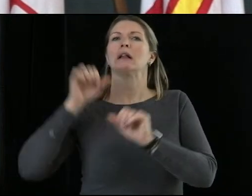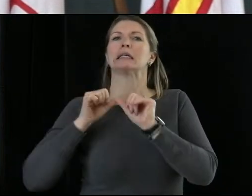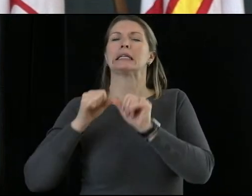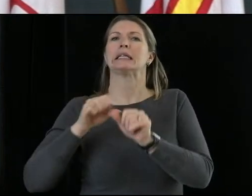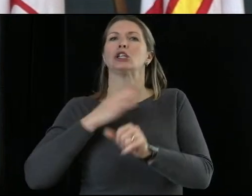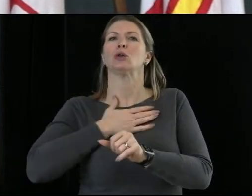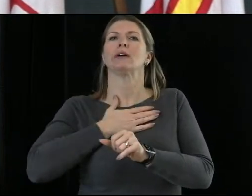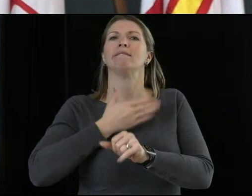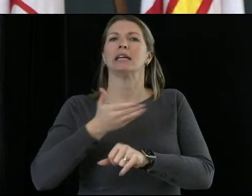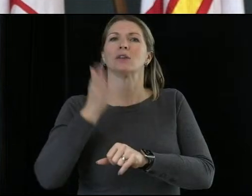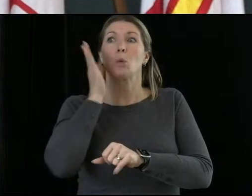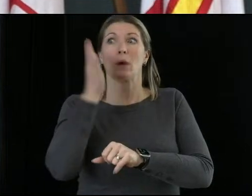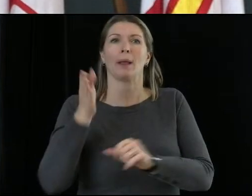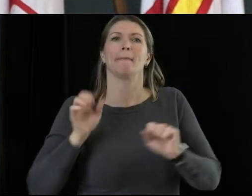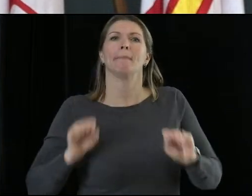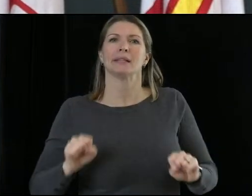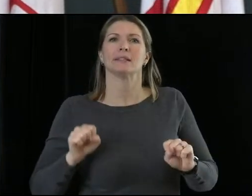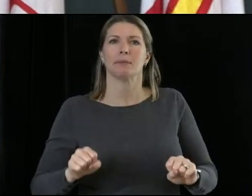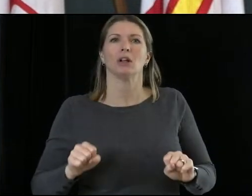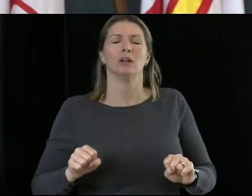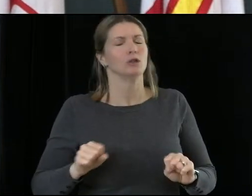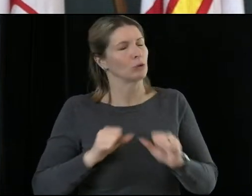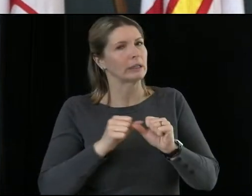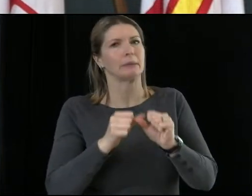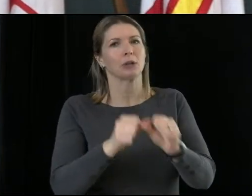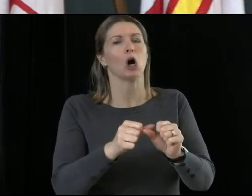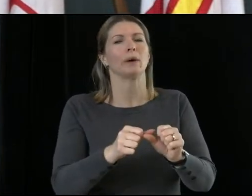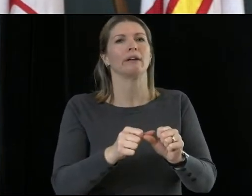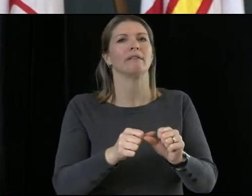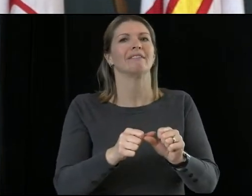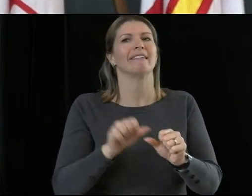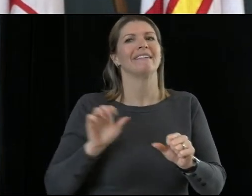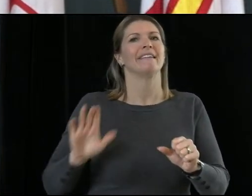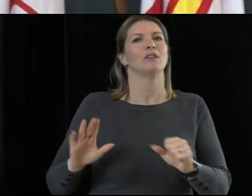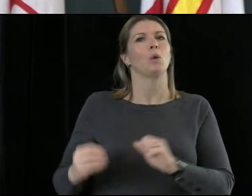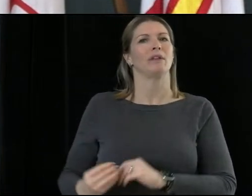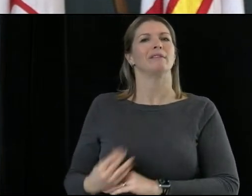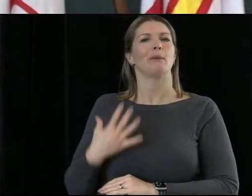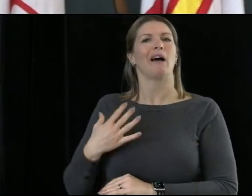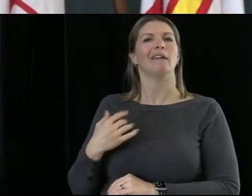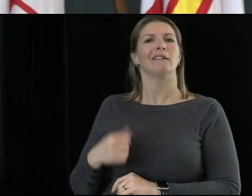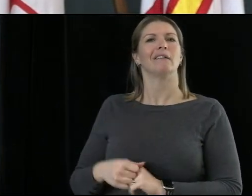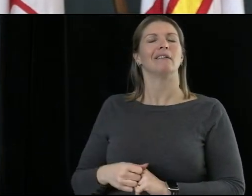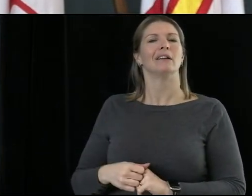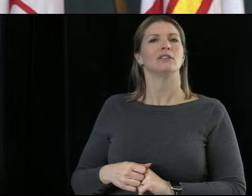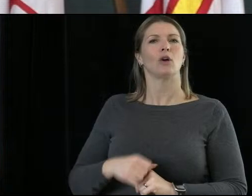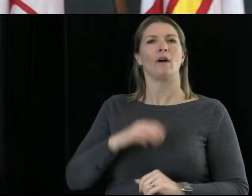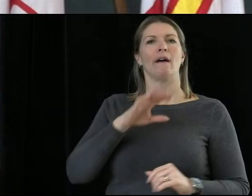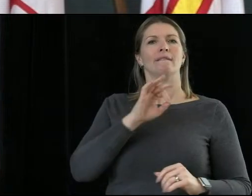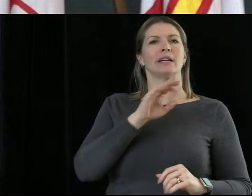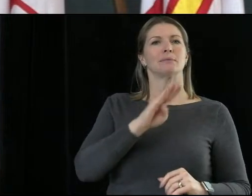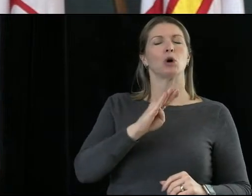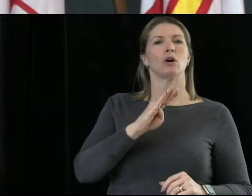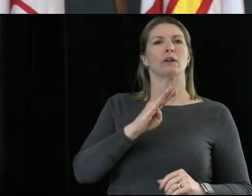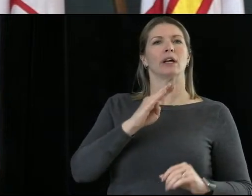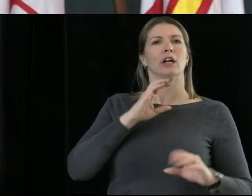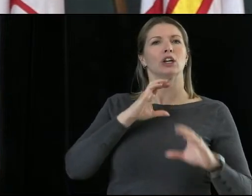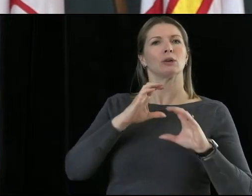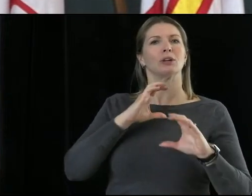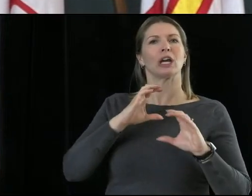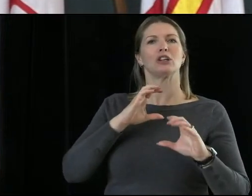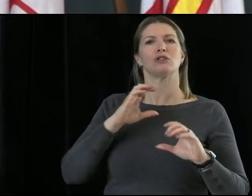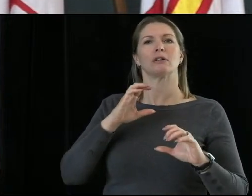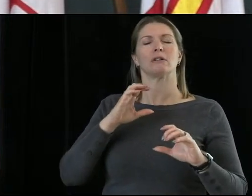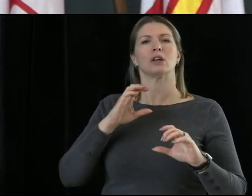going. Based on our communications presence and social media, we were approached by